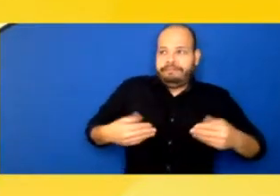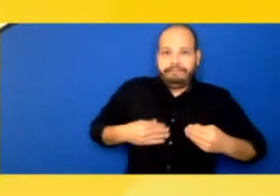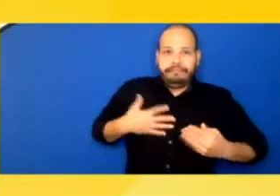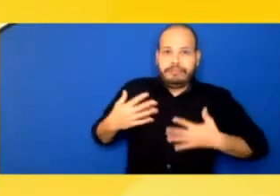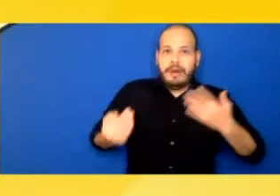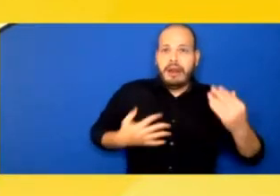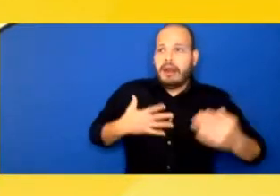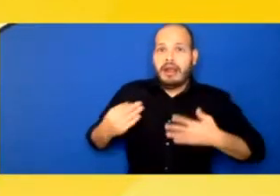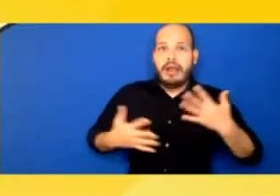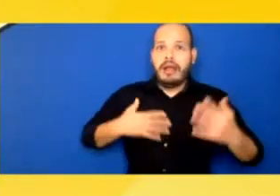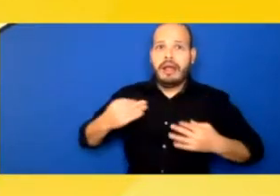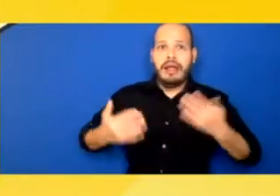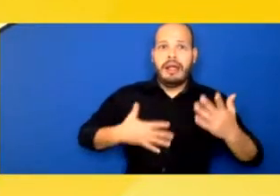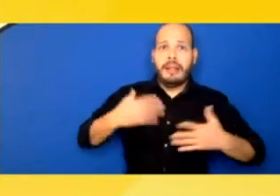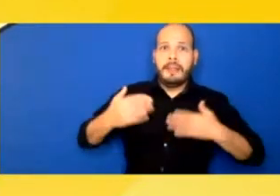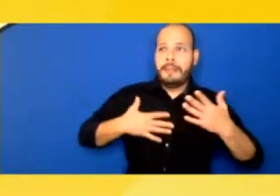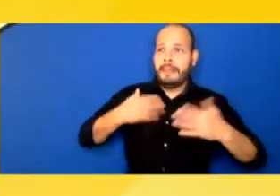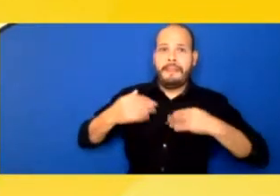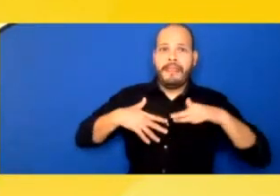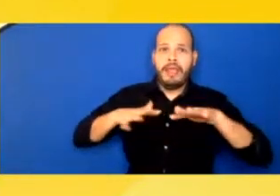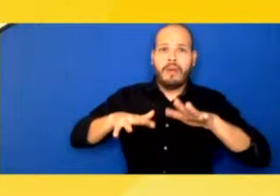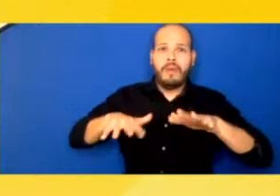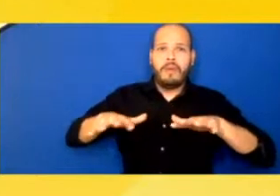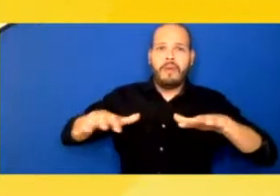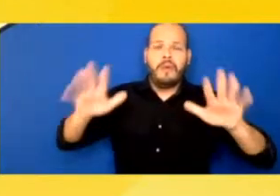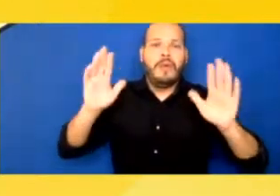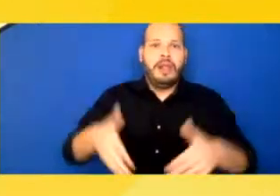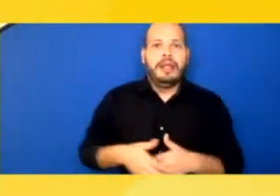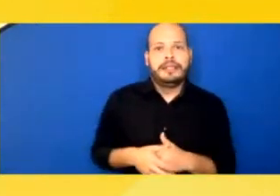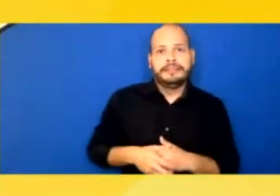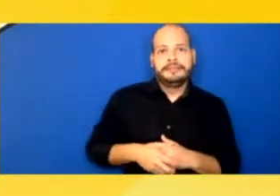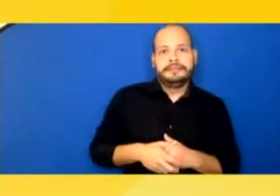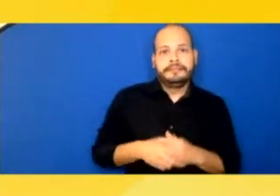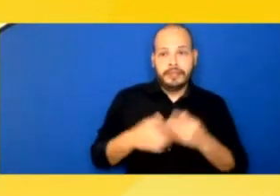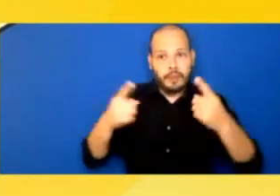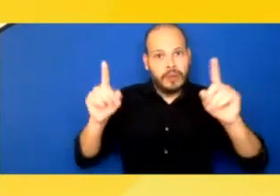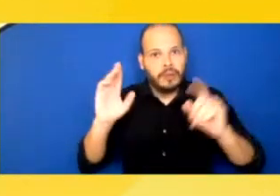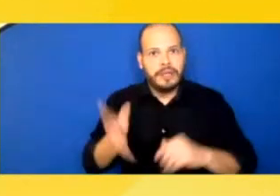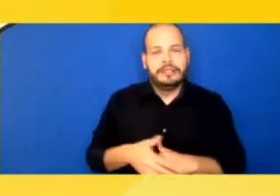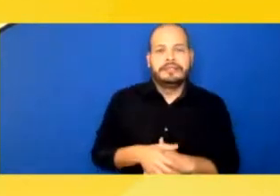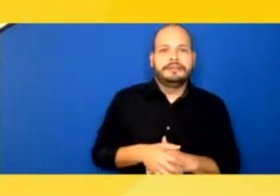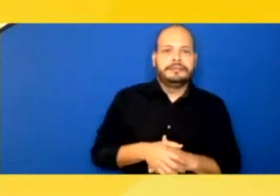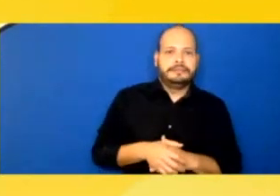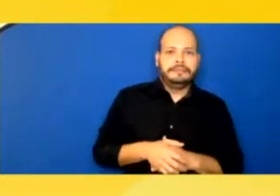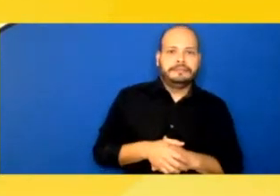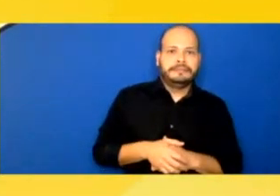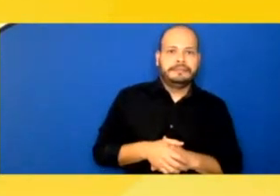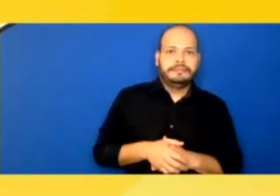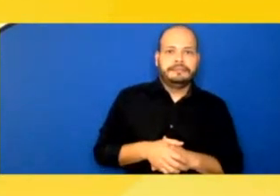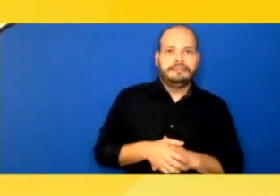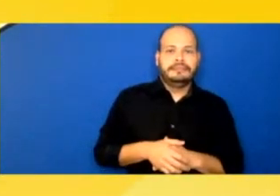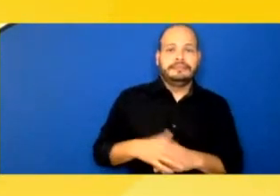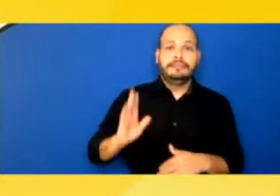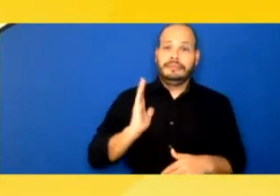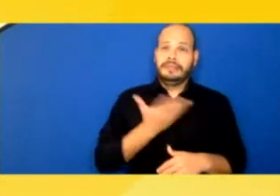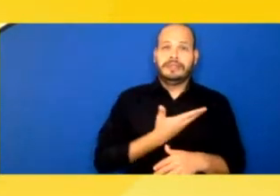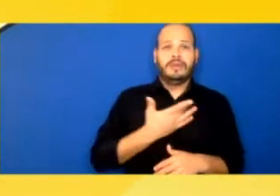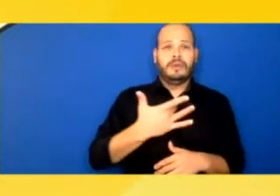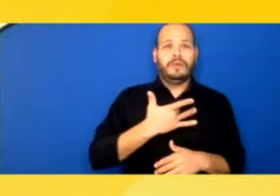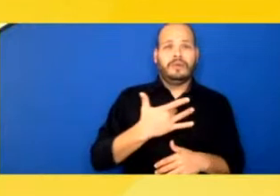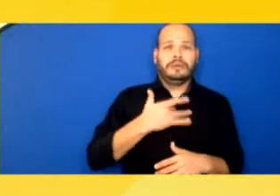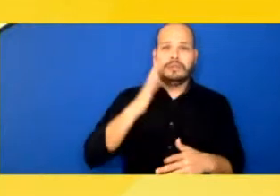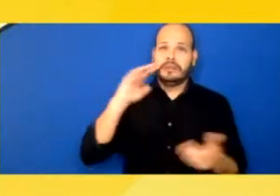political landscape. One that can bring about a moral revolution of values, a radical redistribution of political and economic